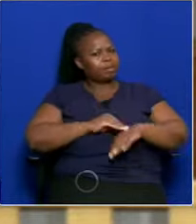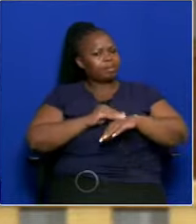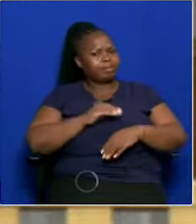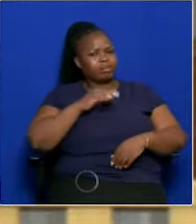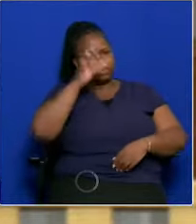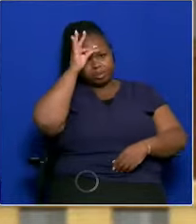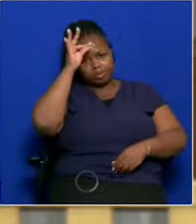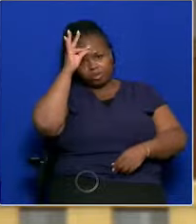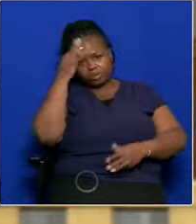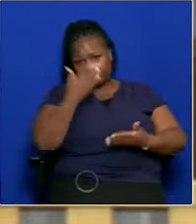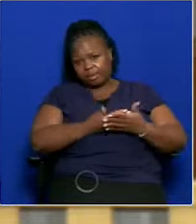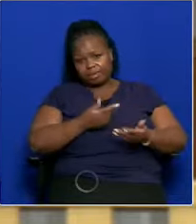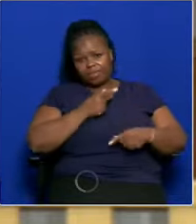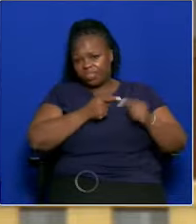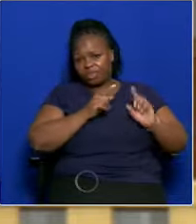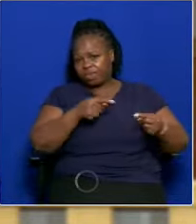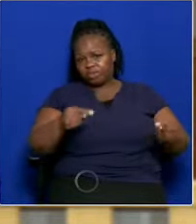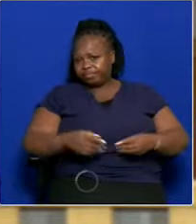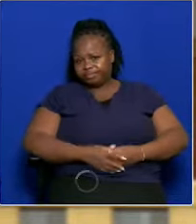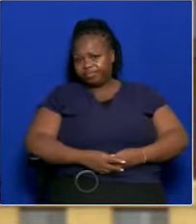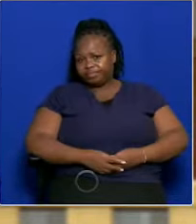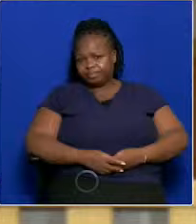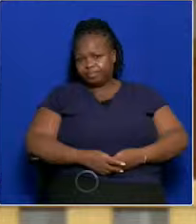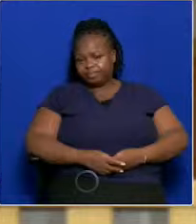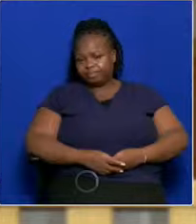blame him for that impression.